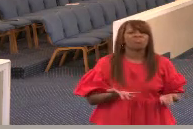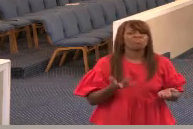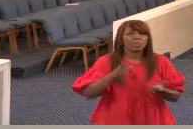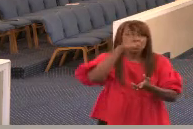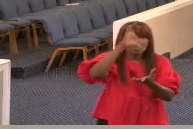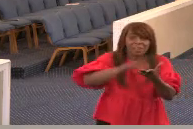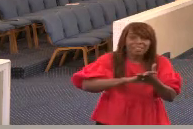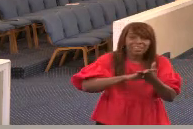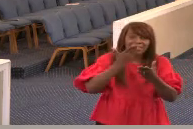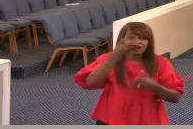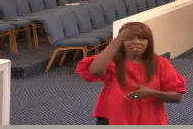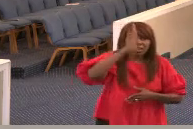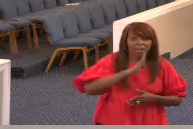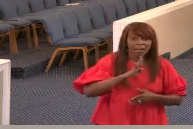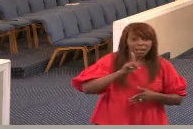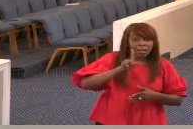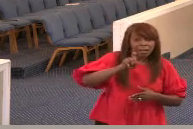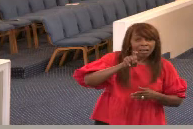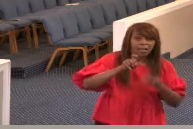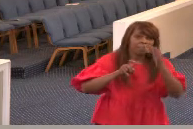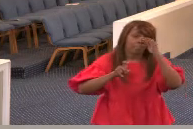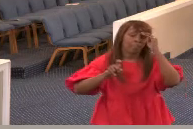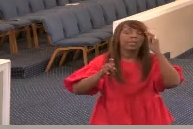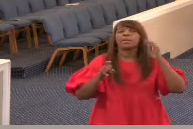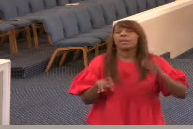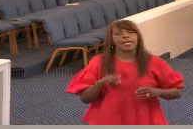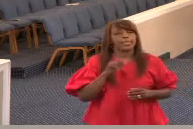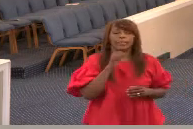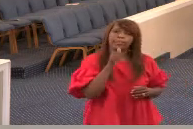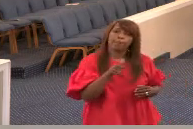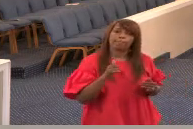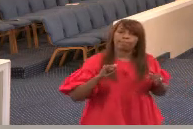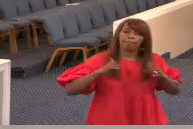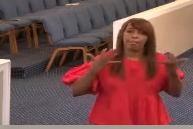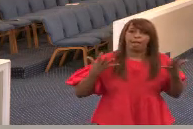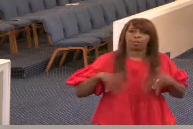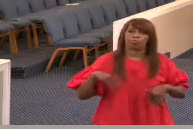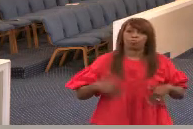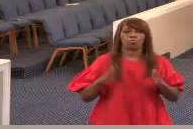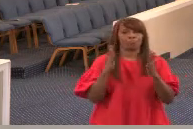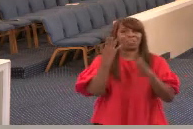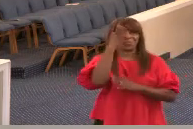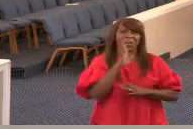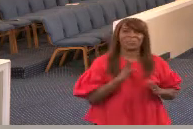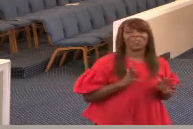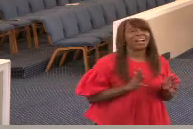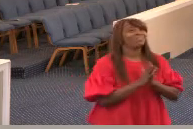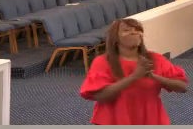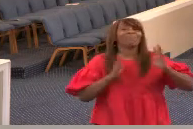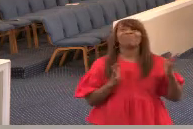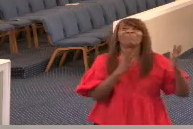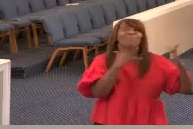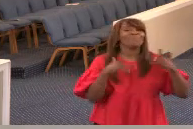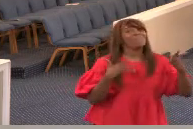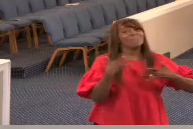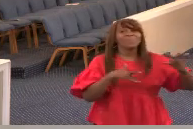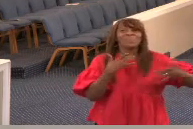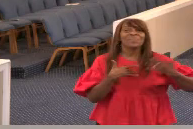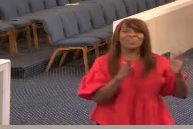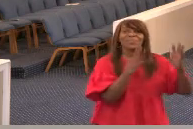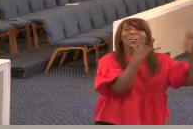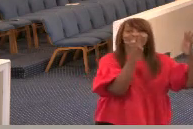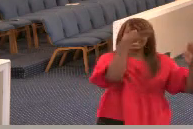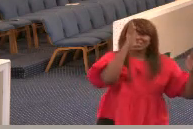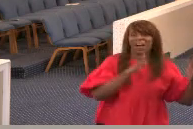believe God? Listen, it doesn't take much to praise God when everything's going well,